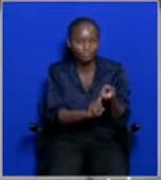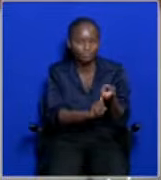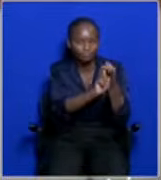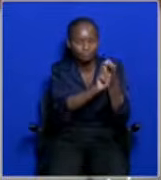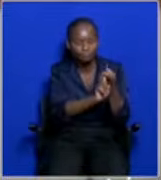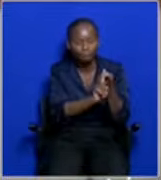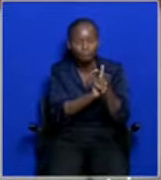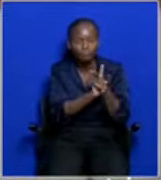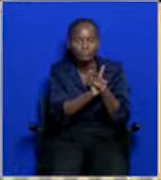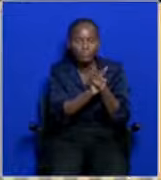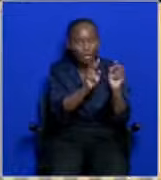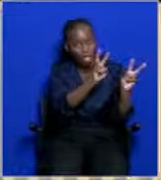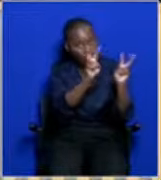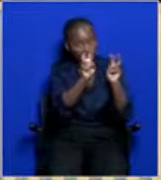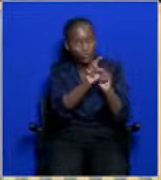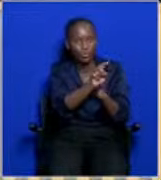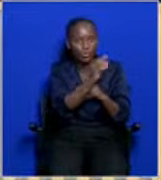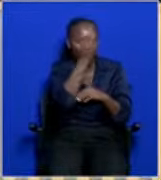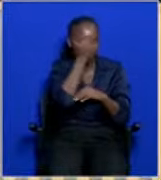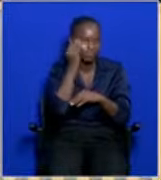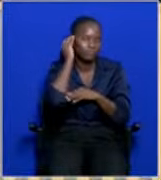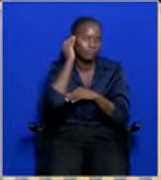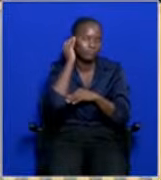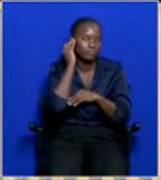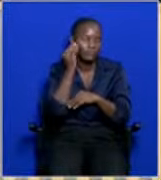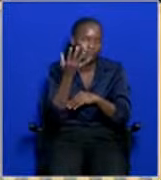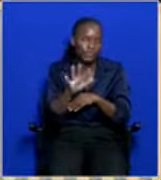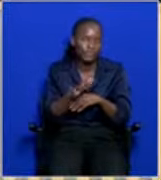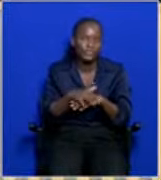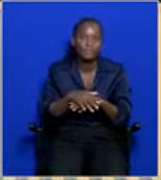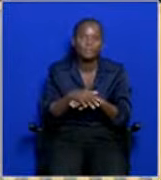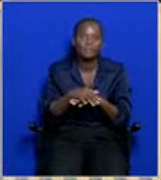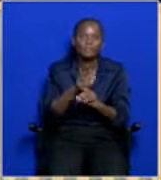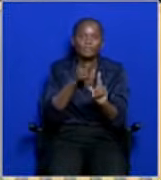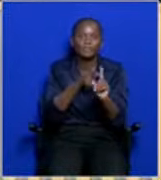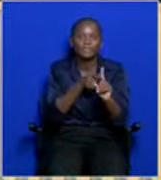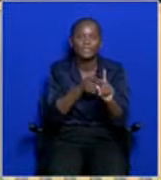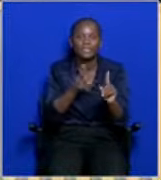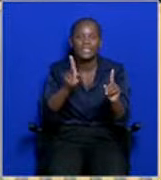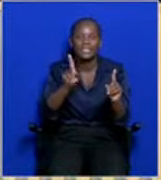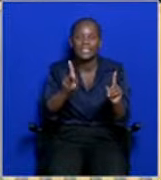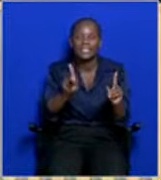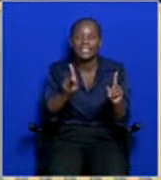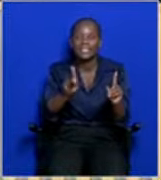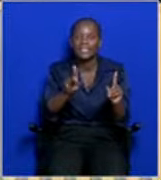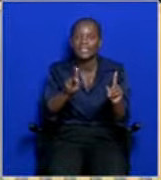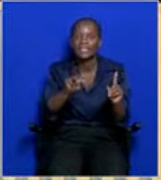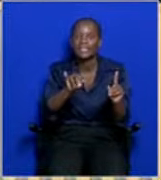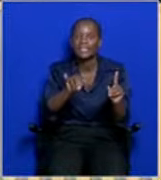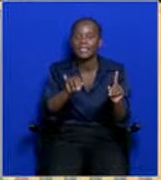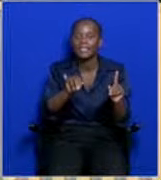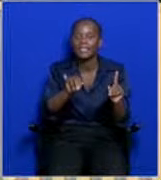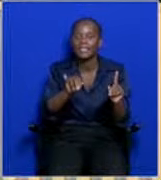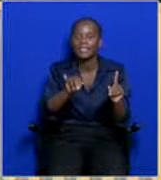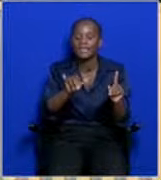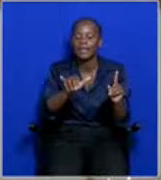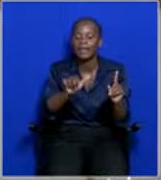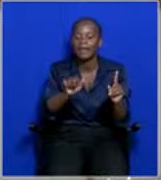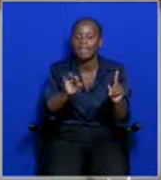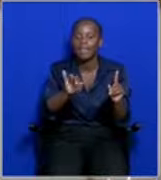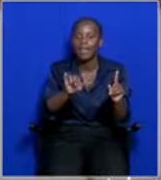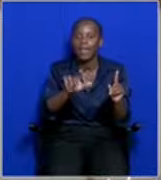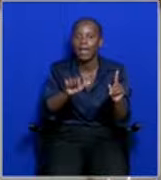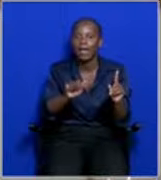Mr. Kiefela, upon his return, with reference to the SOP and any other